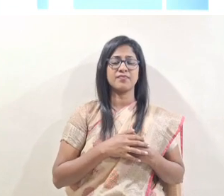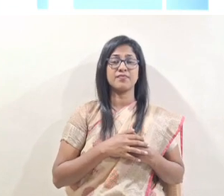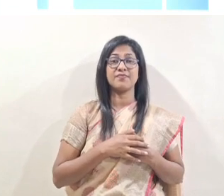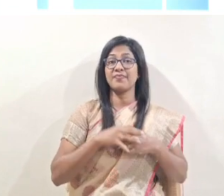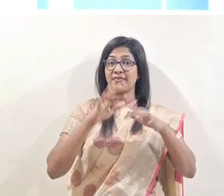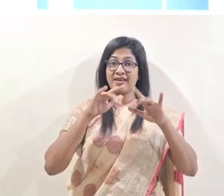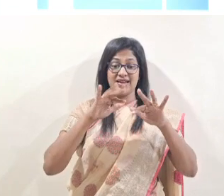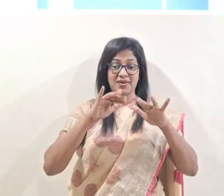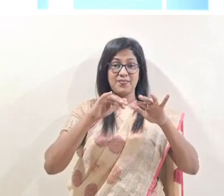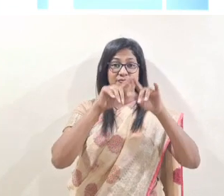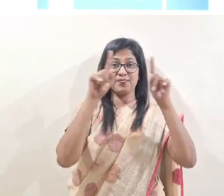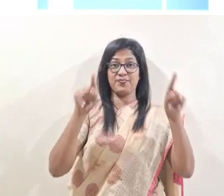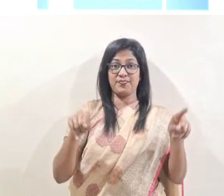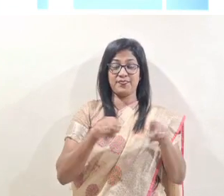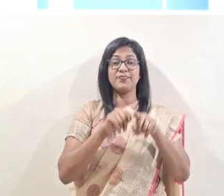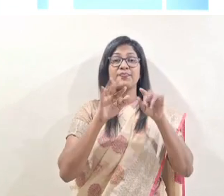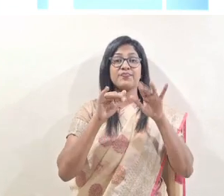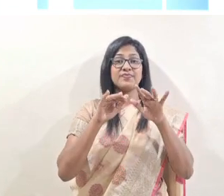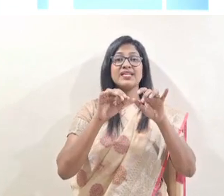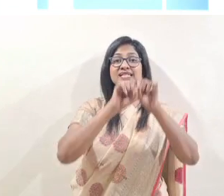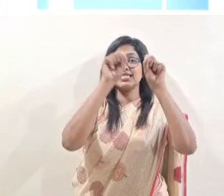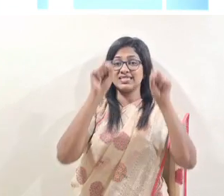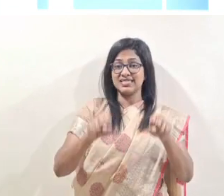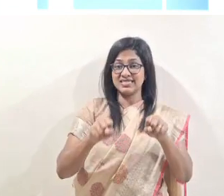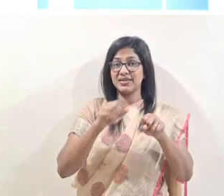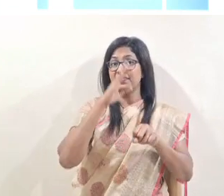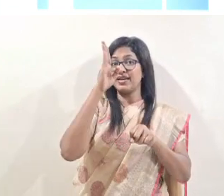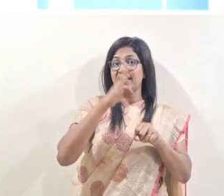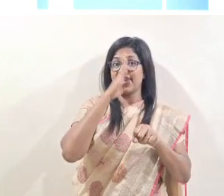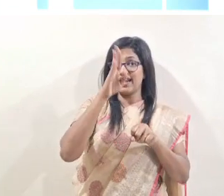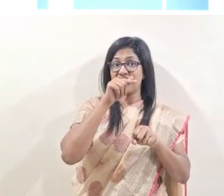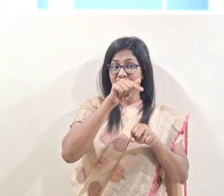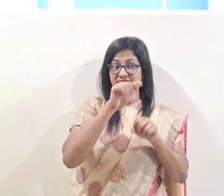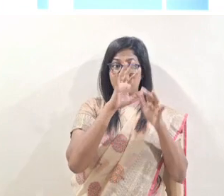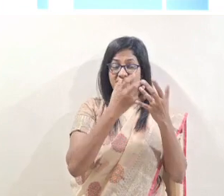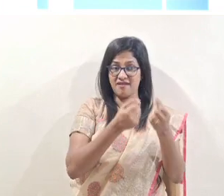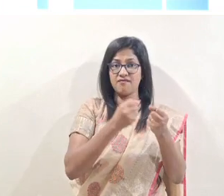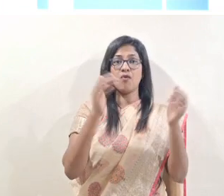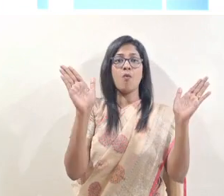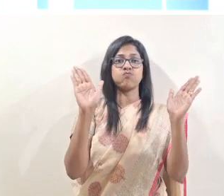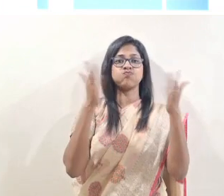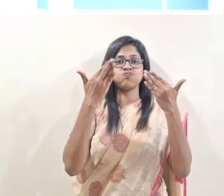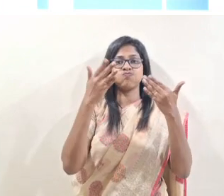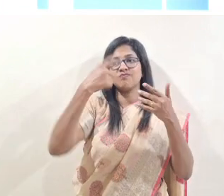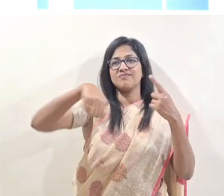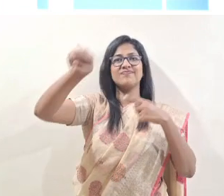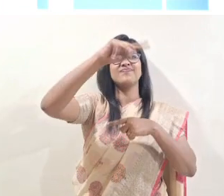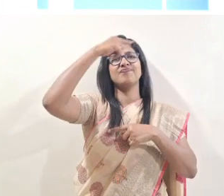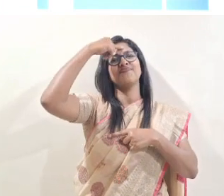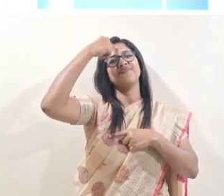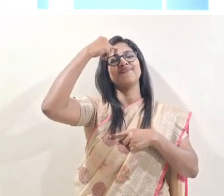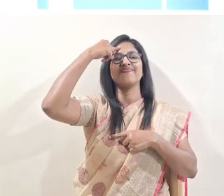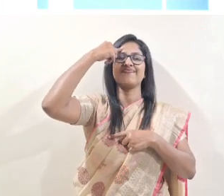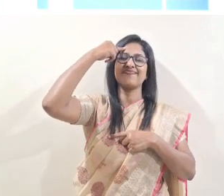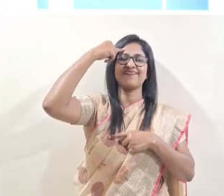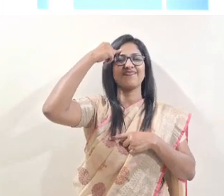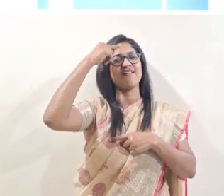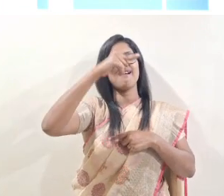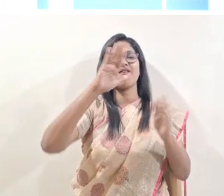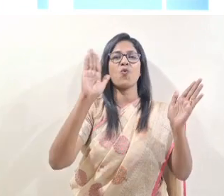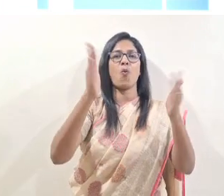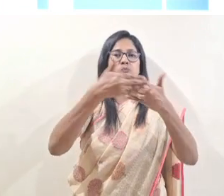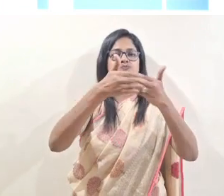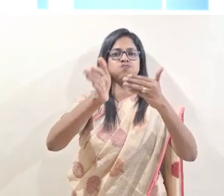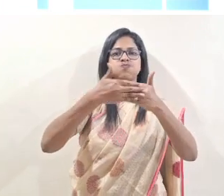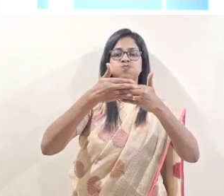the computer system which railways are having is a closed system. This is our general perception, and this is how